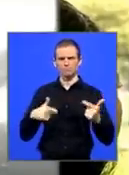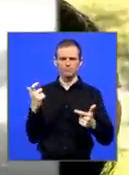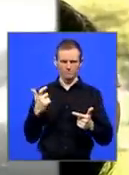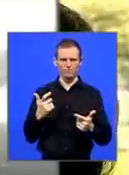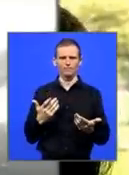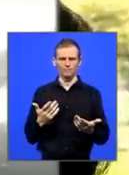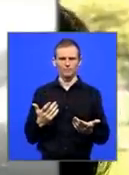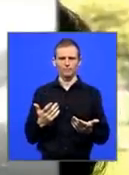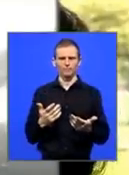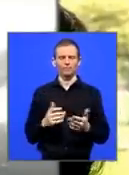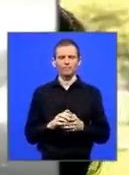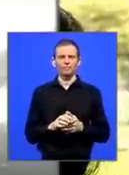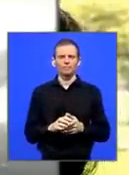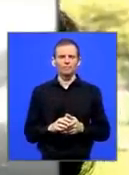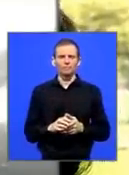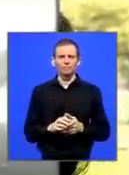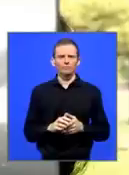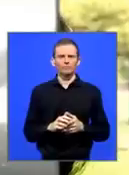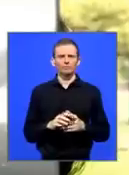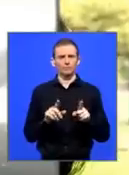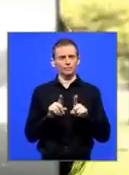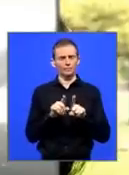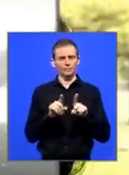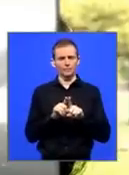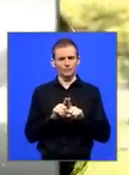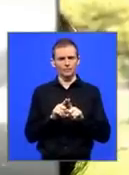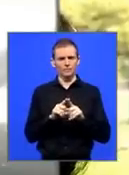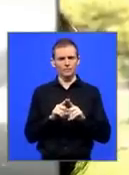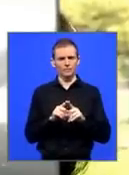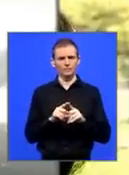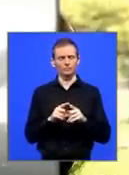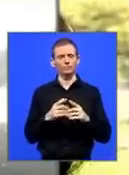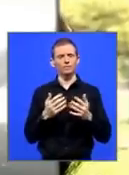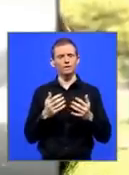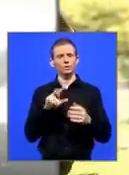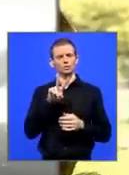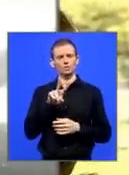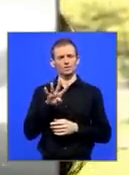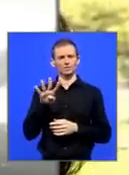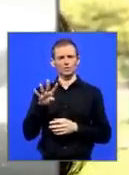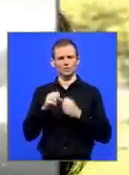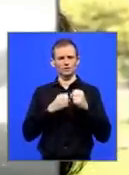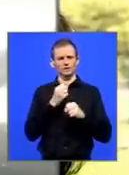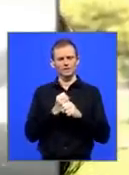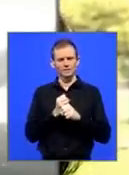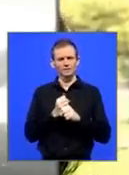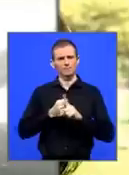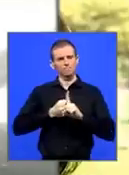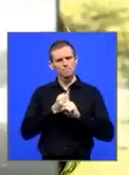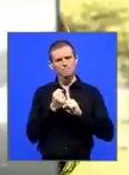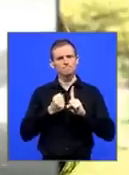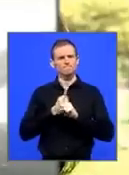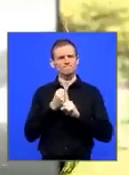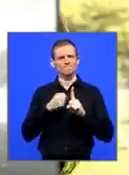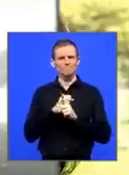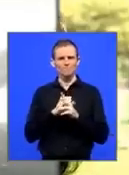with Indonesia, that occupied our country for 24 years. And we had,